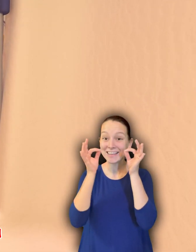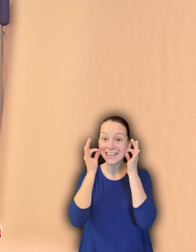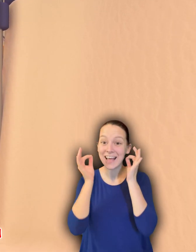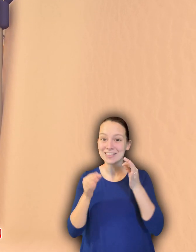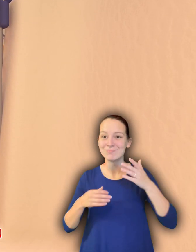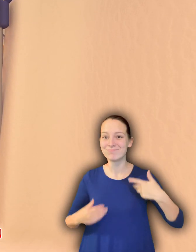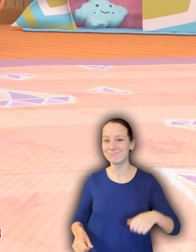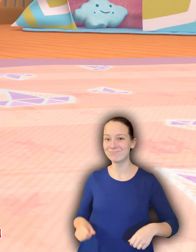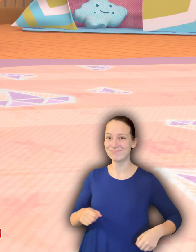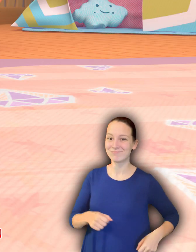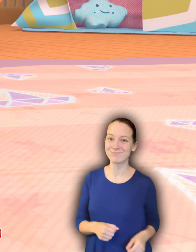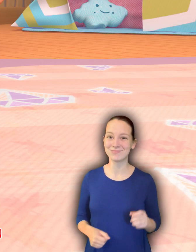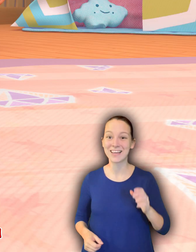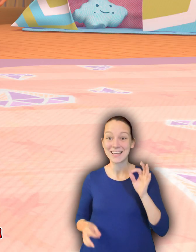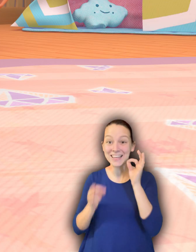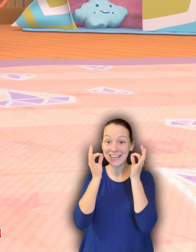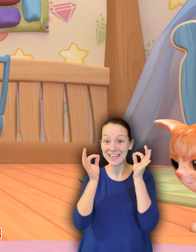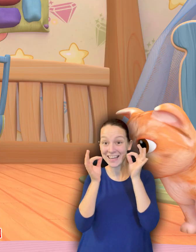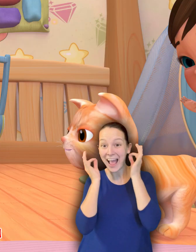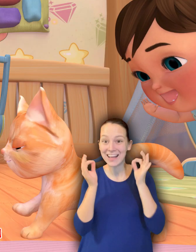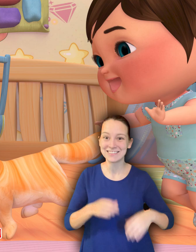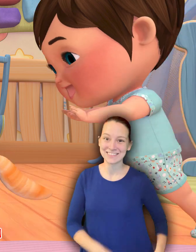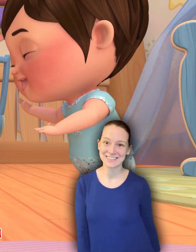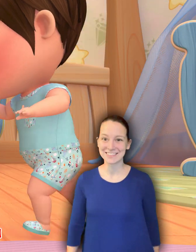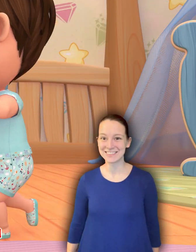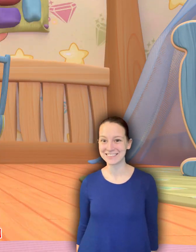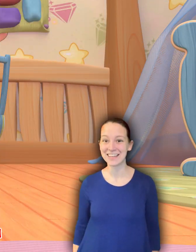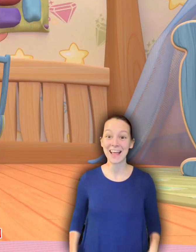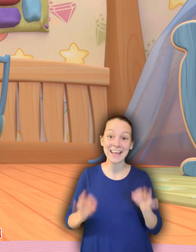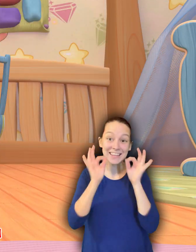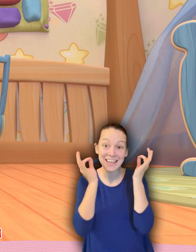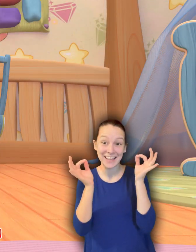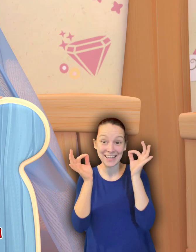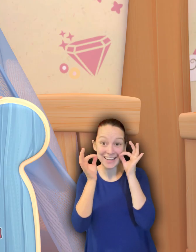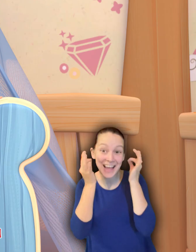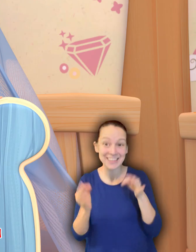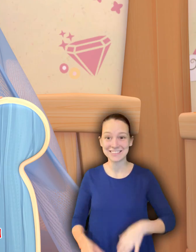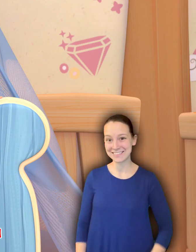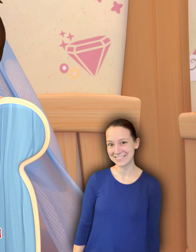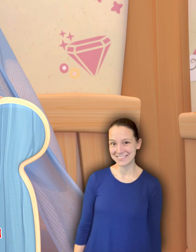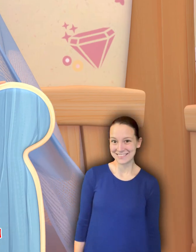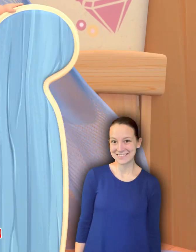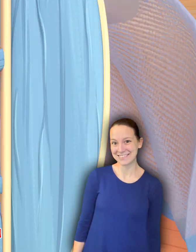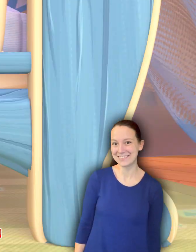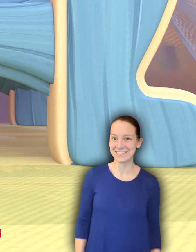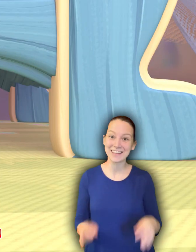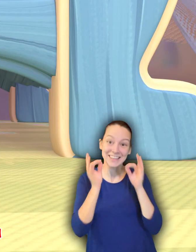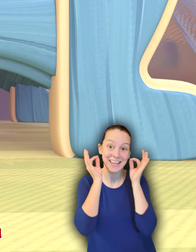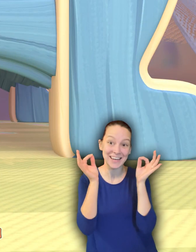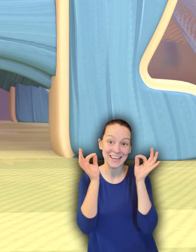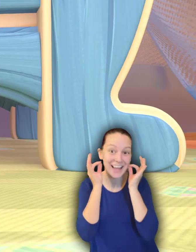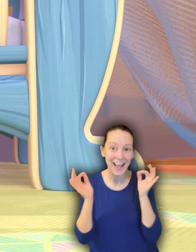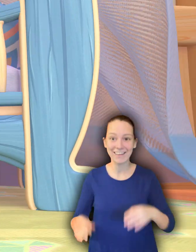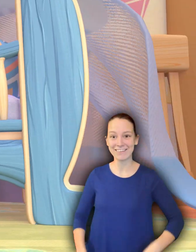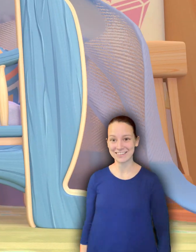kitty cat kitty cat kitty cats